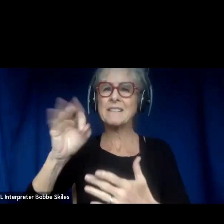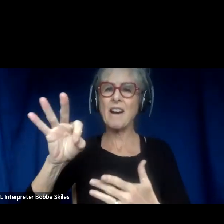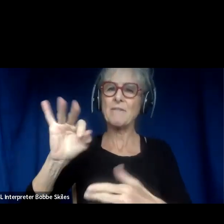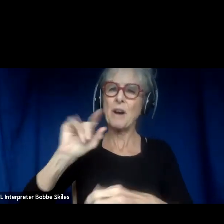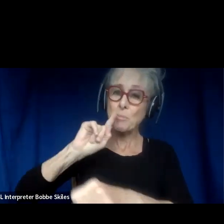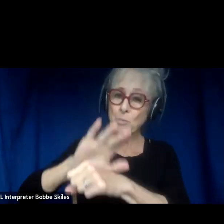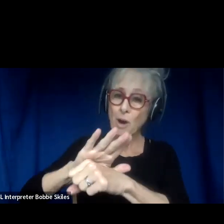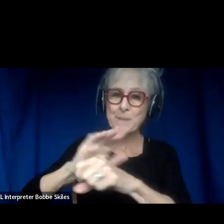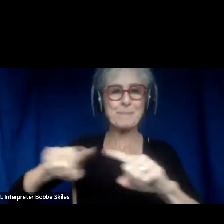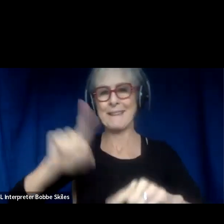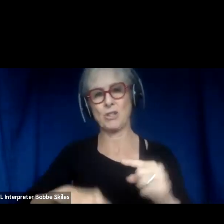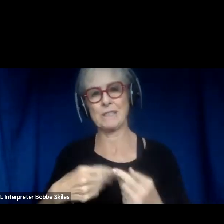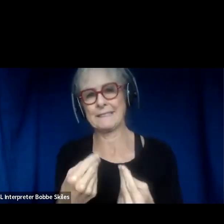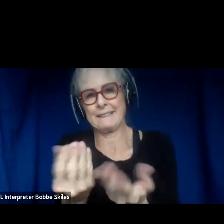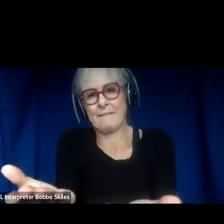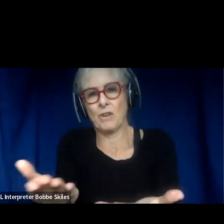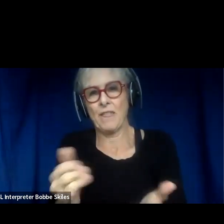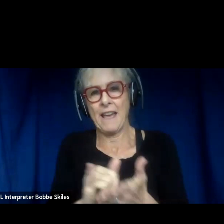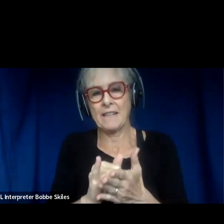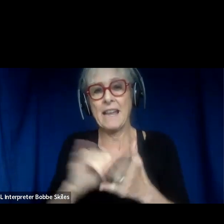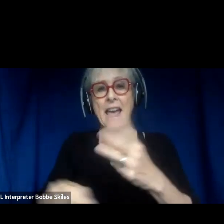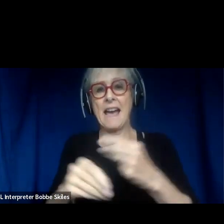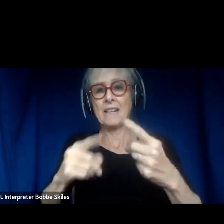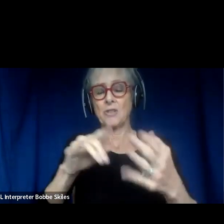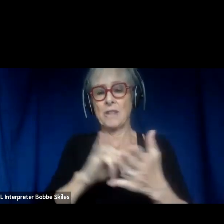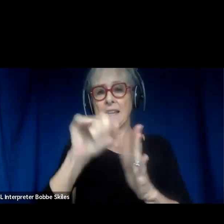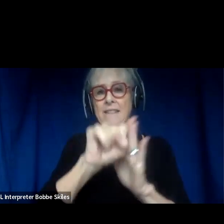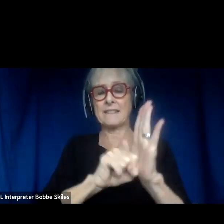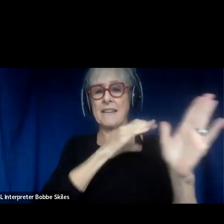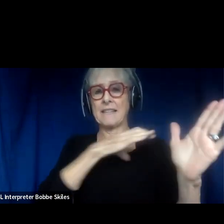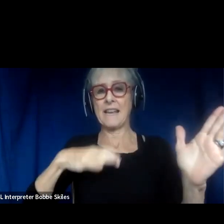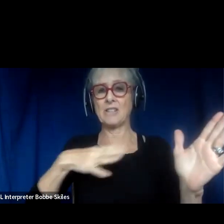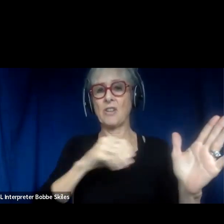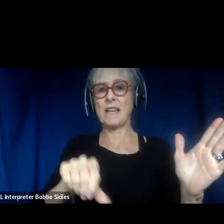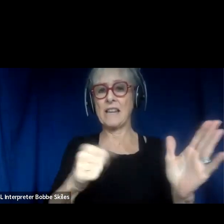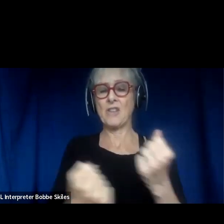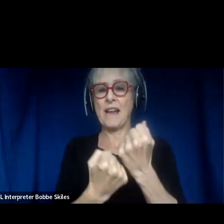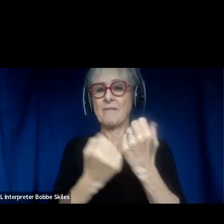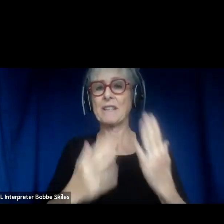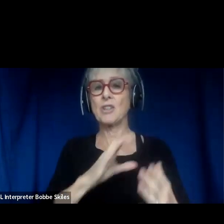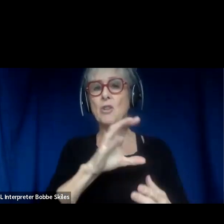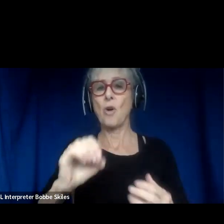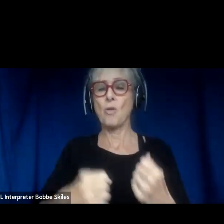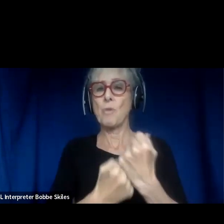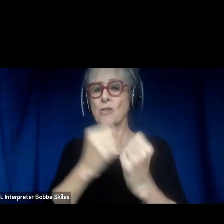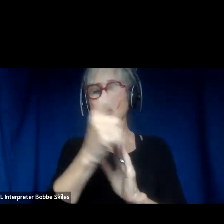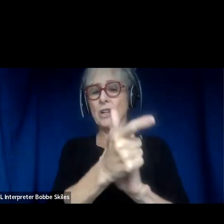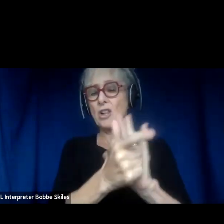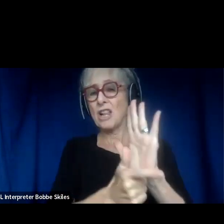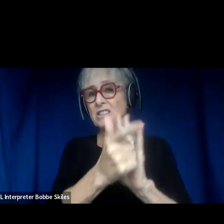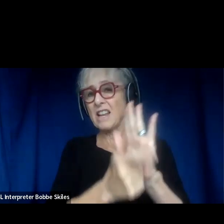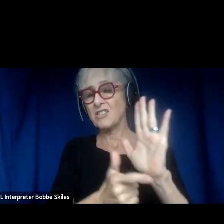delivered. Added to these initiatives, the State Council and other advocates have co-sponsored legislation in the past few